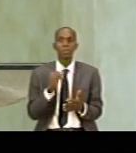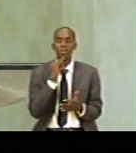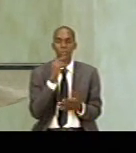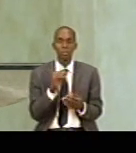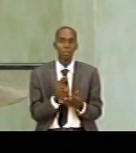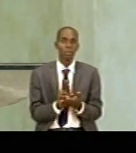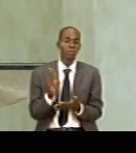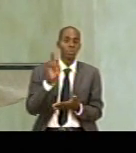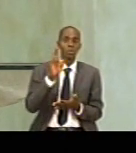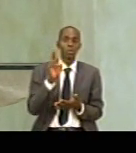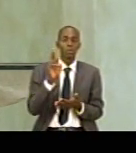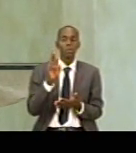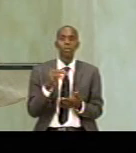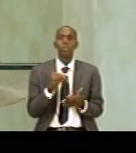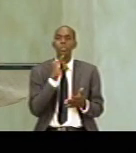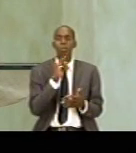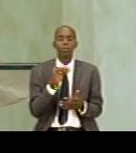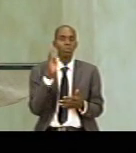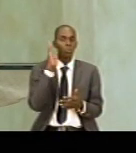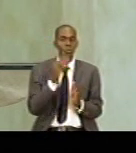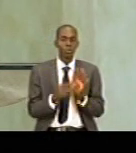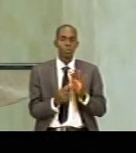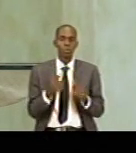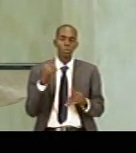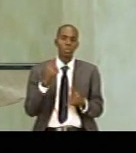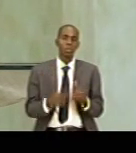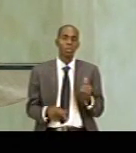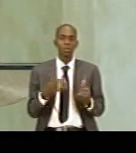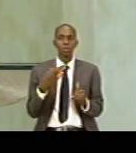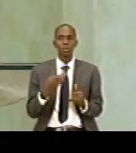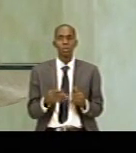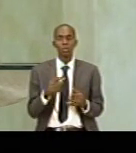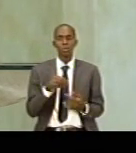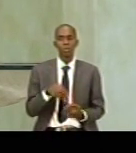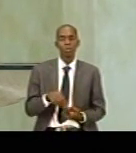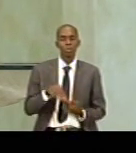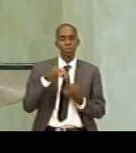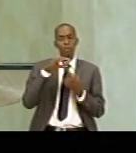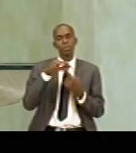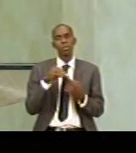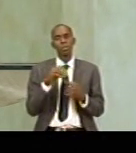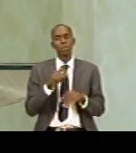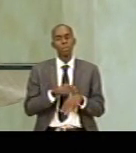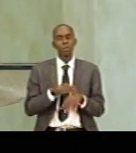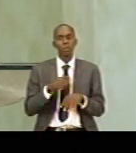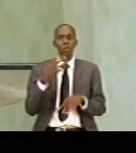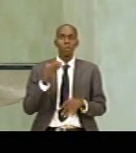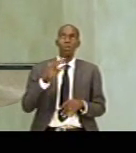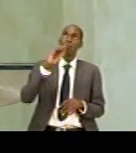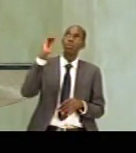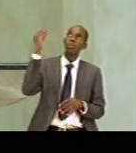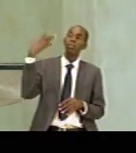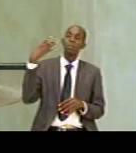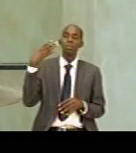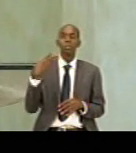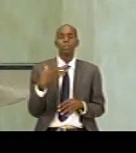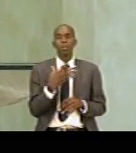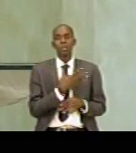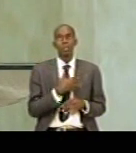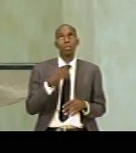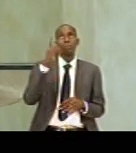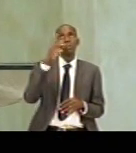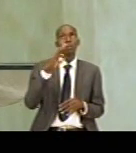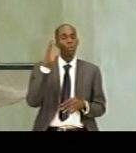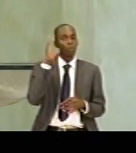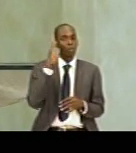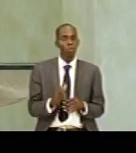this special period of grace called the church age. God will then resume his program with